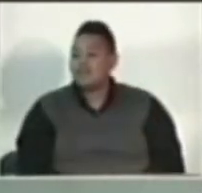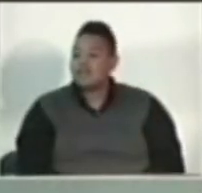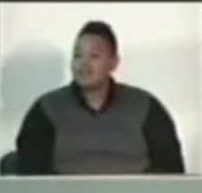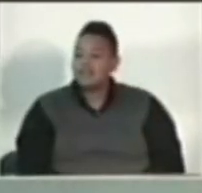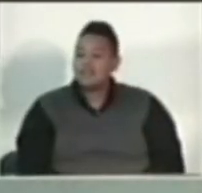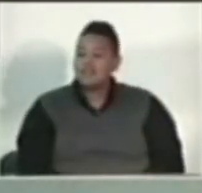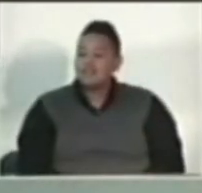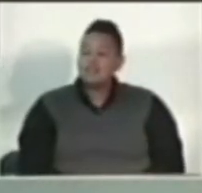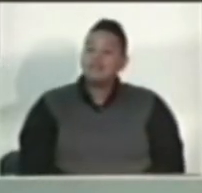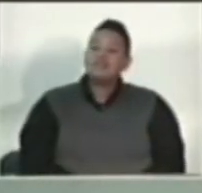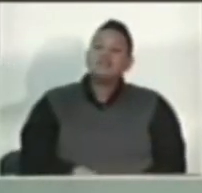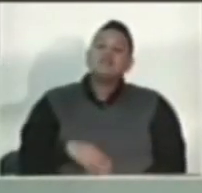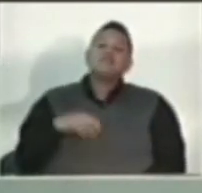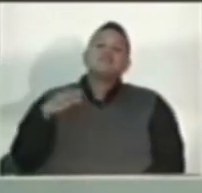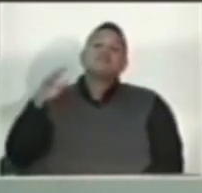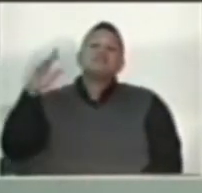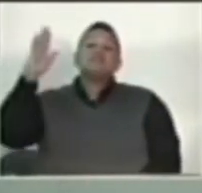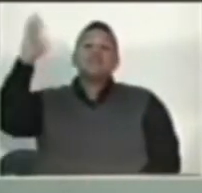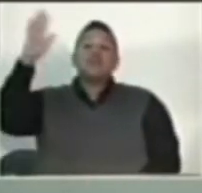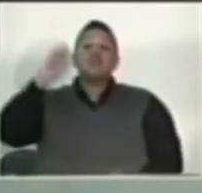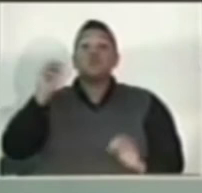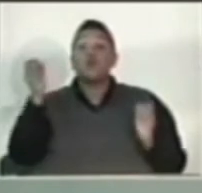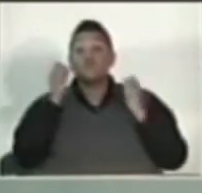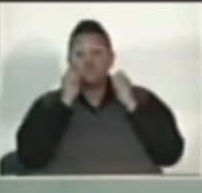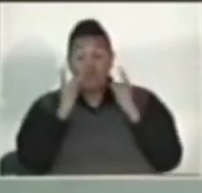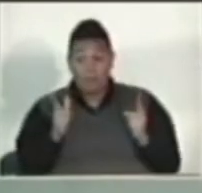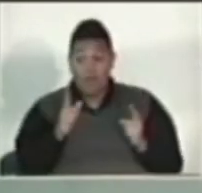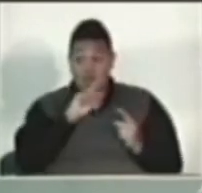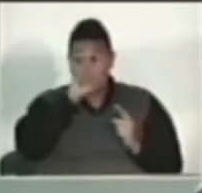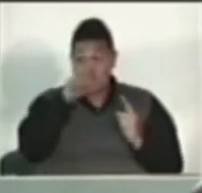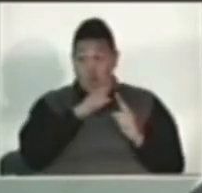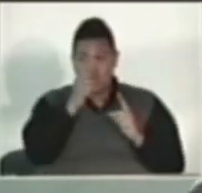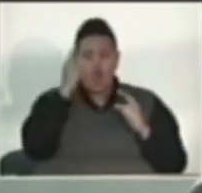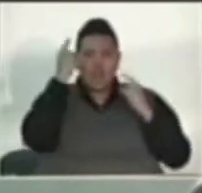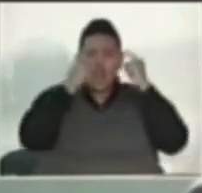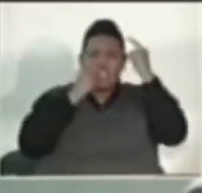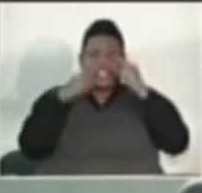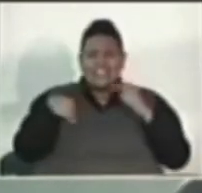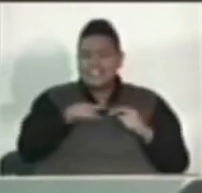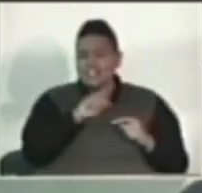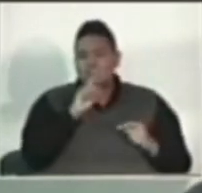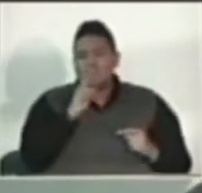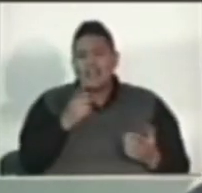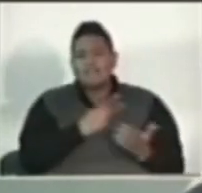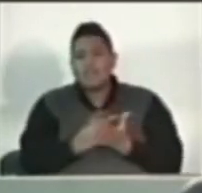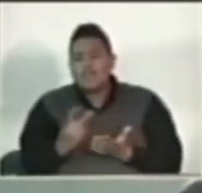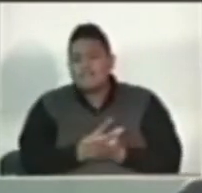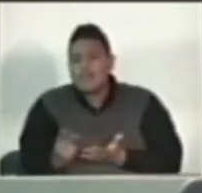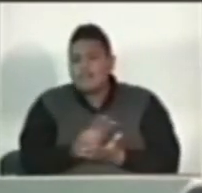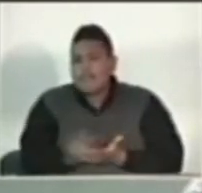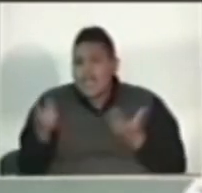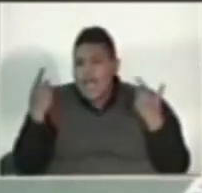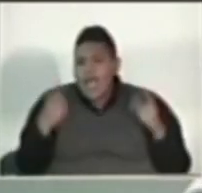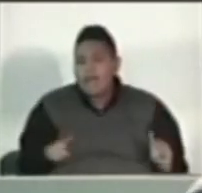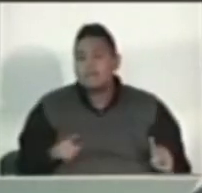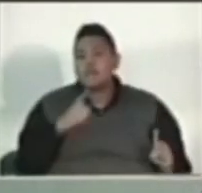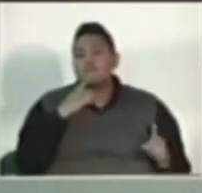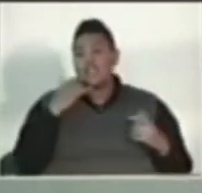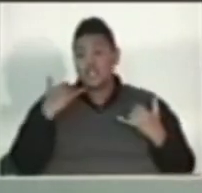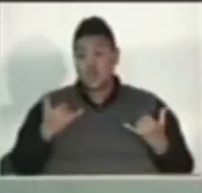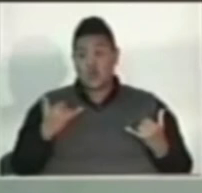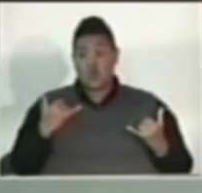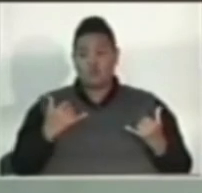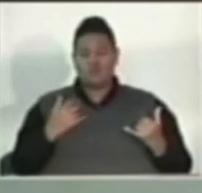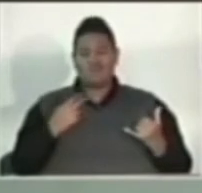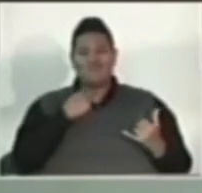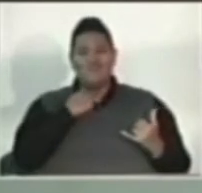That has meaning. Mr. Speaker, it comes as no surprise when one considers these glaring failures that are currently standing in the